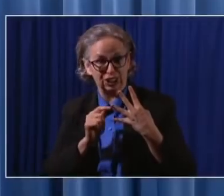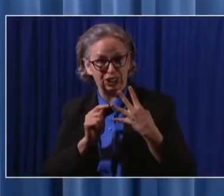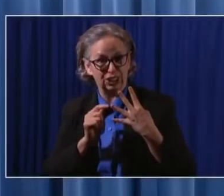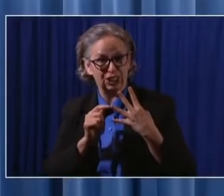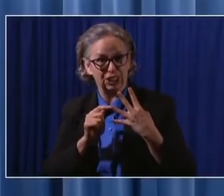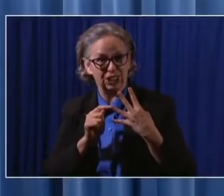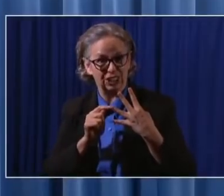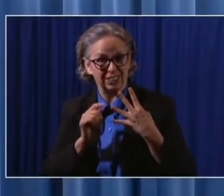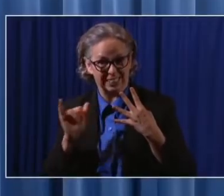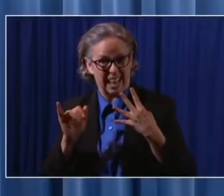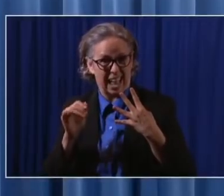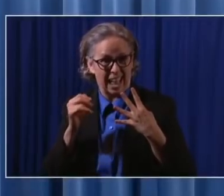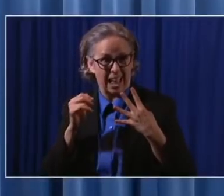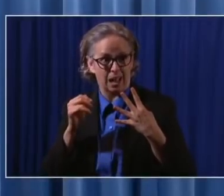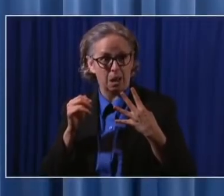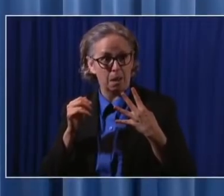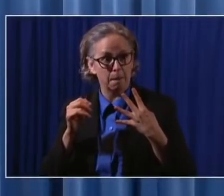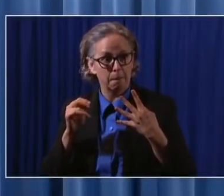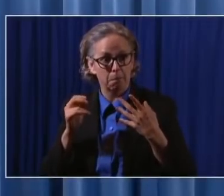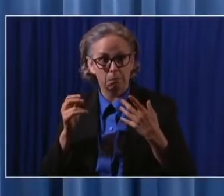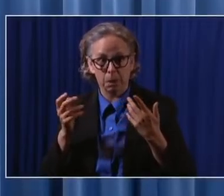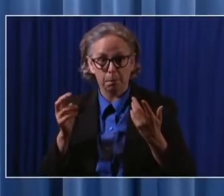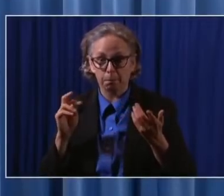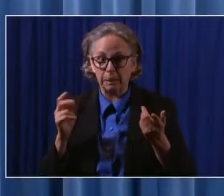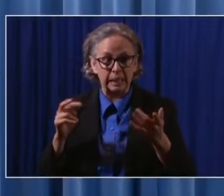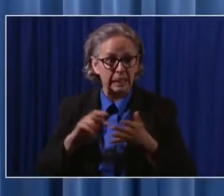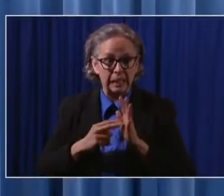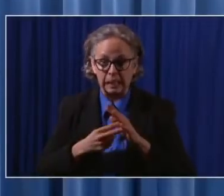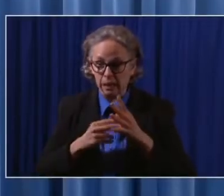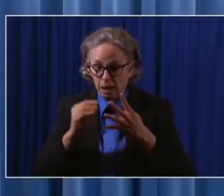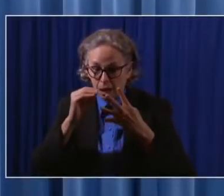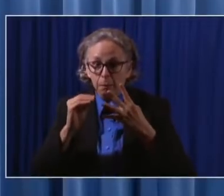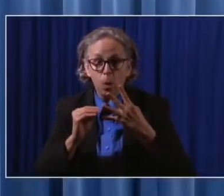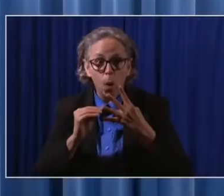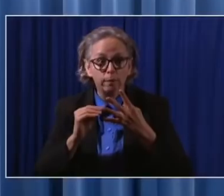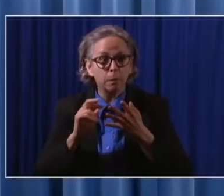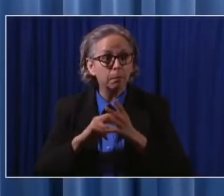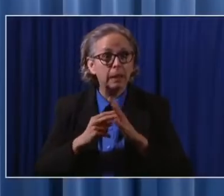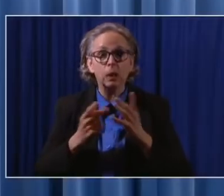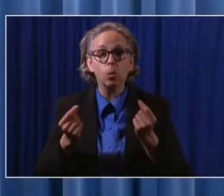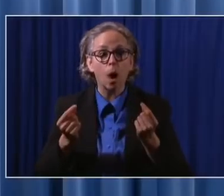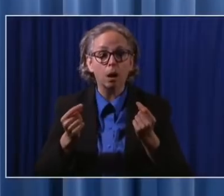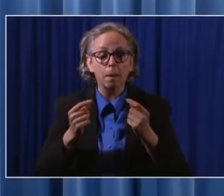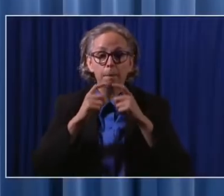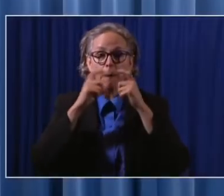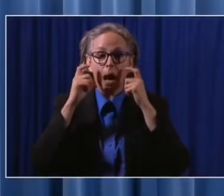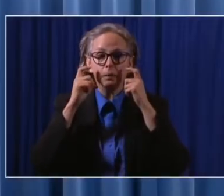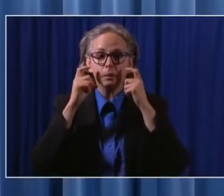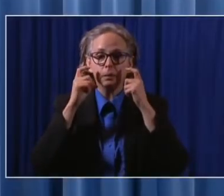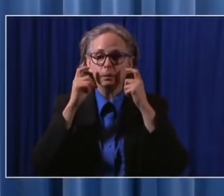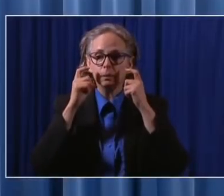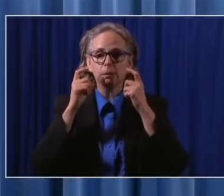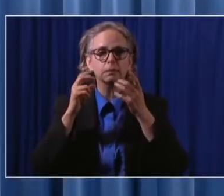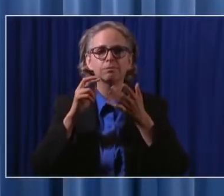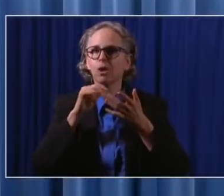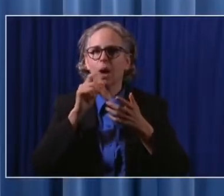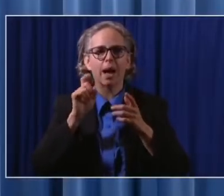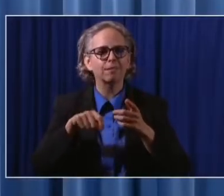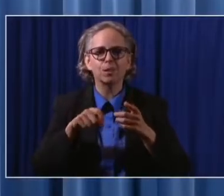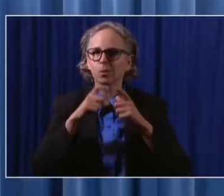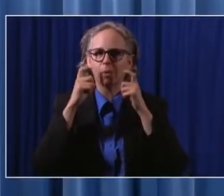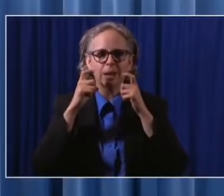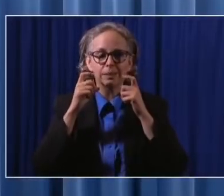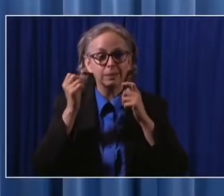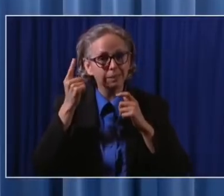when it drops down, then the mask order goes off. Now, we hope people in Huron County will, because they're right at the bubble,